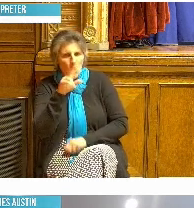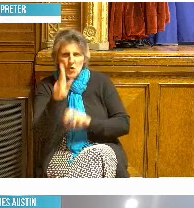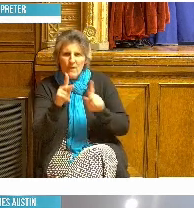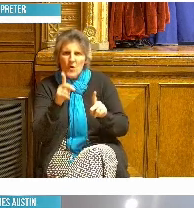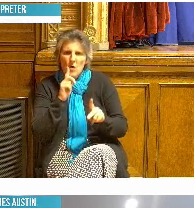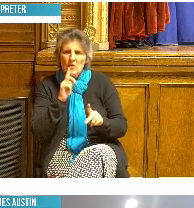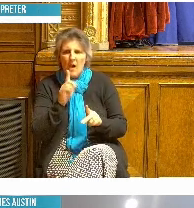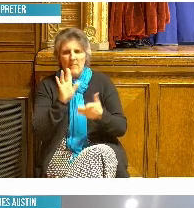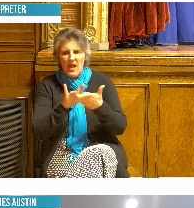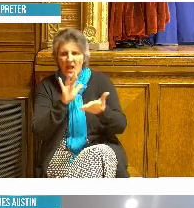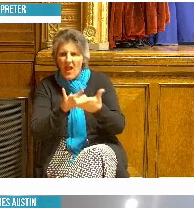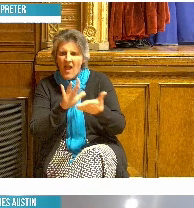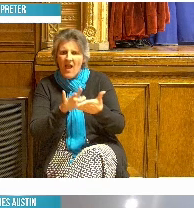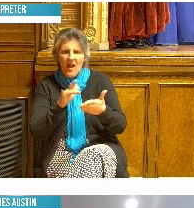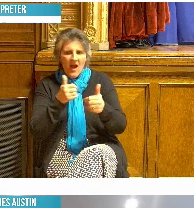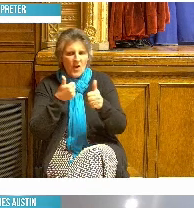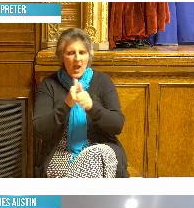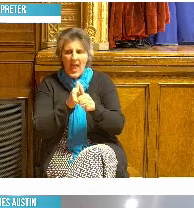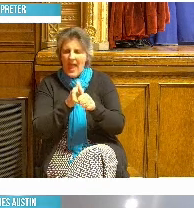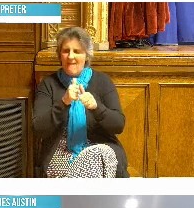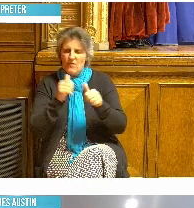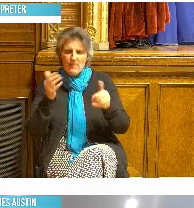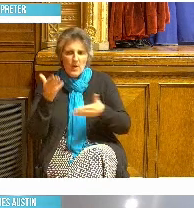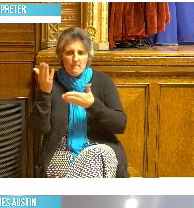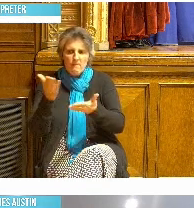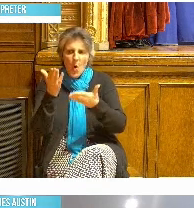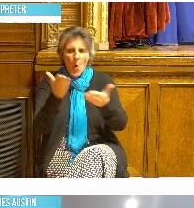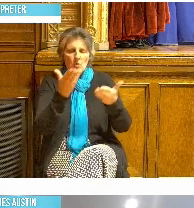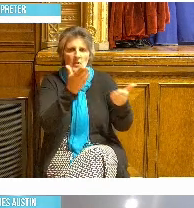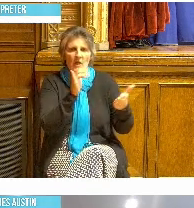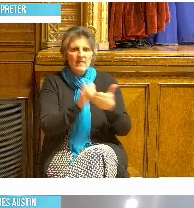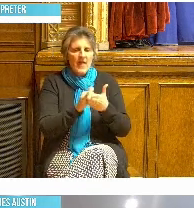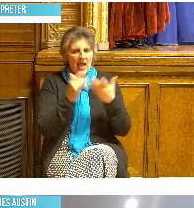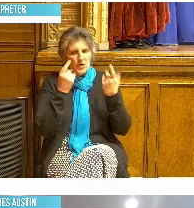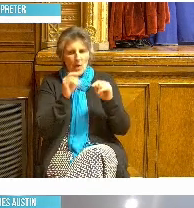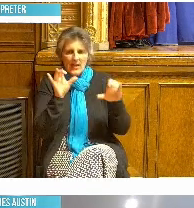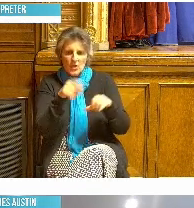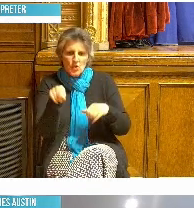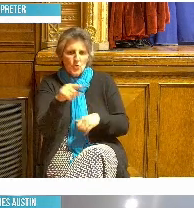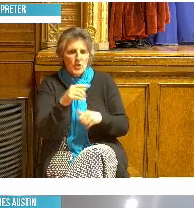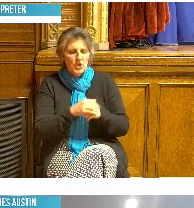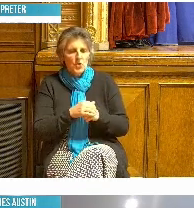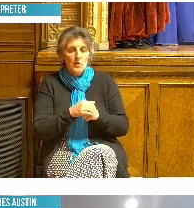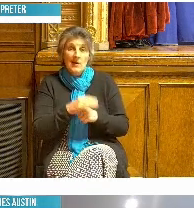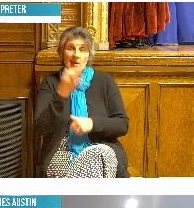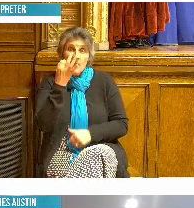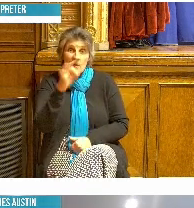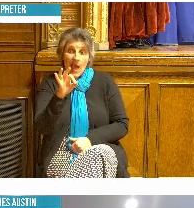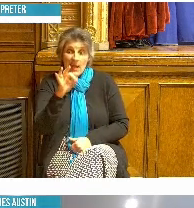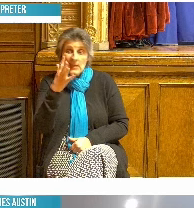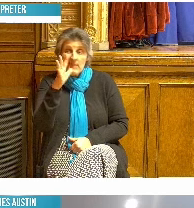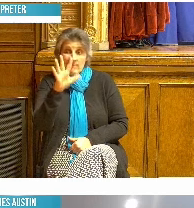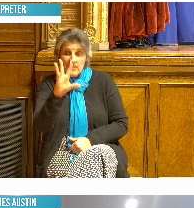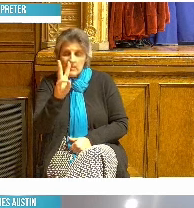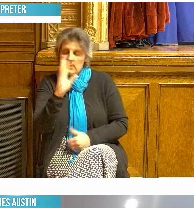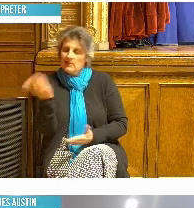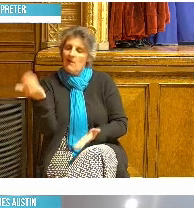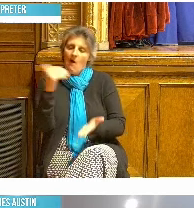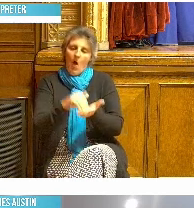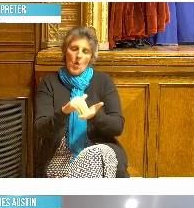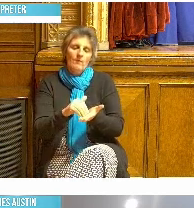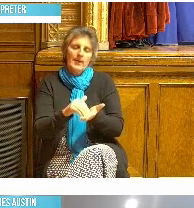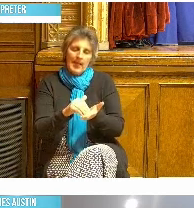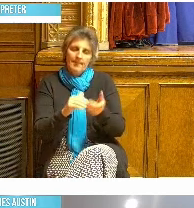being had under every proposal that they trying to do to you, 1956 all over